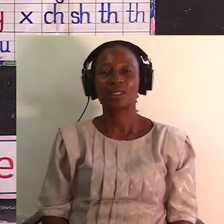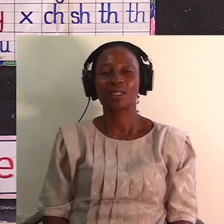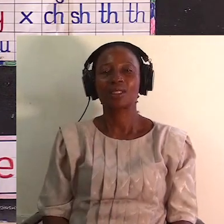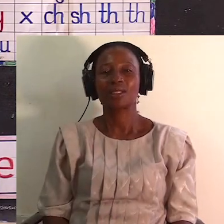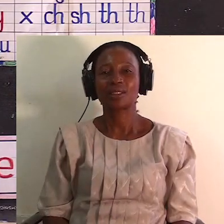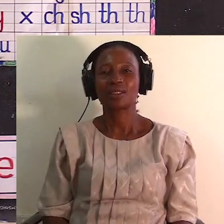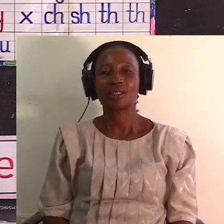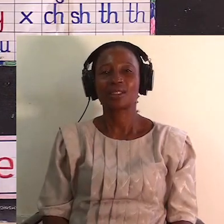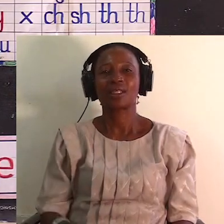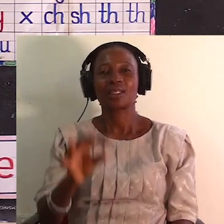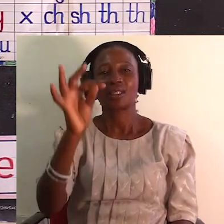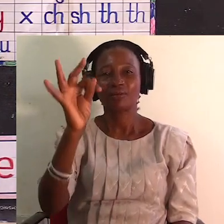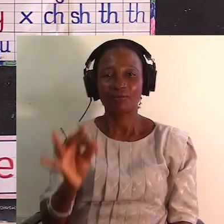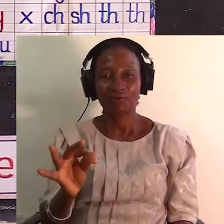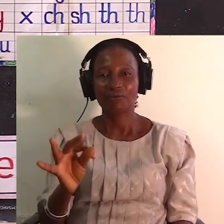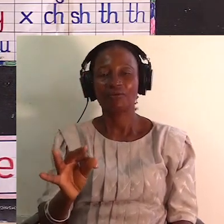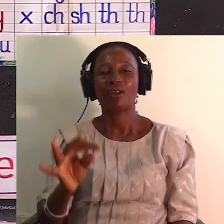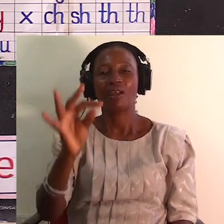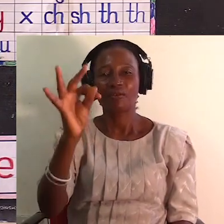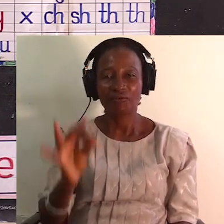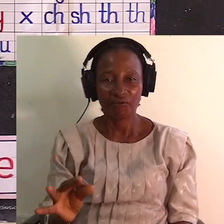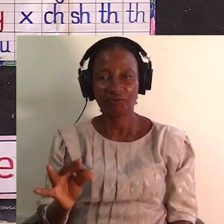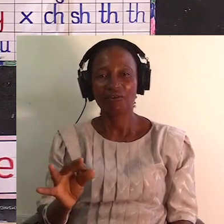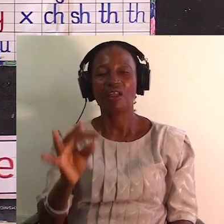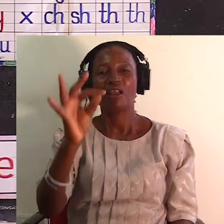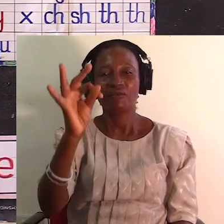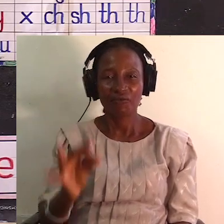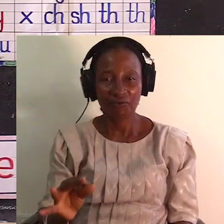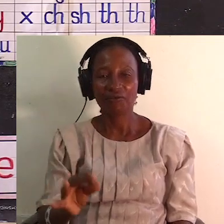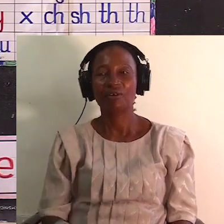The sound is? The sound is?